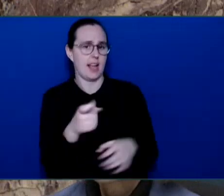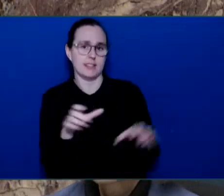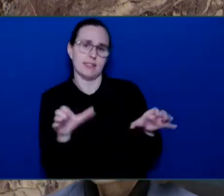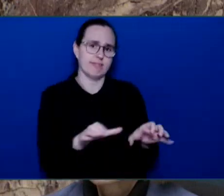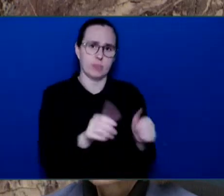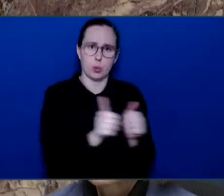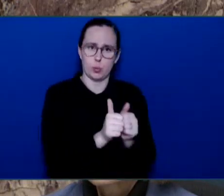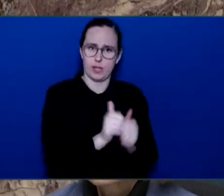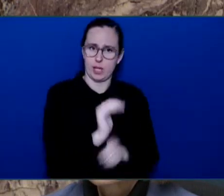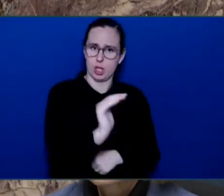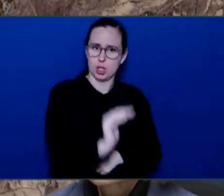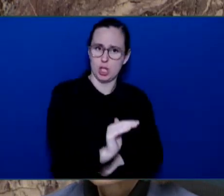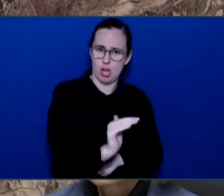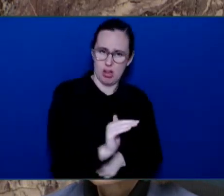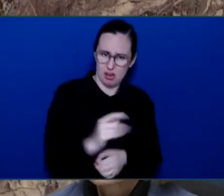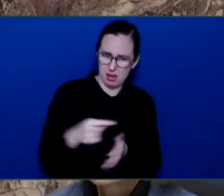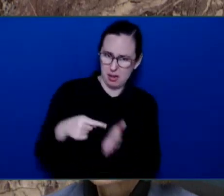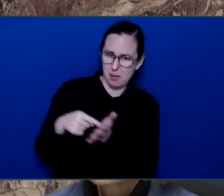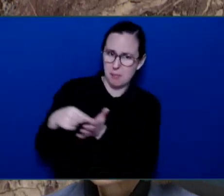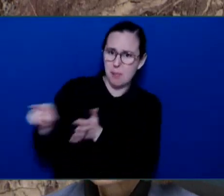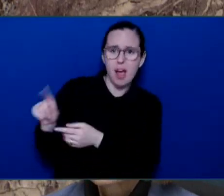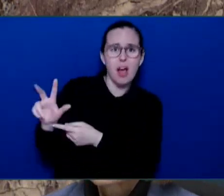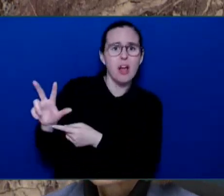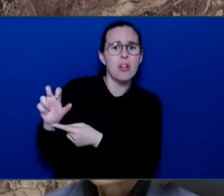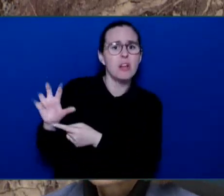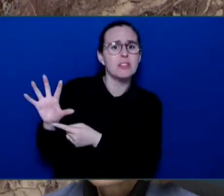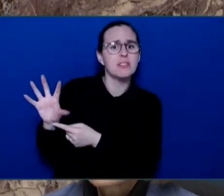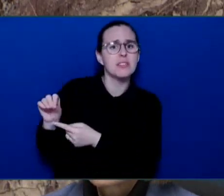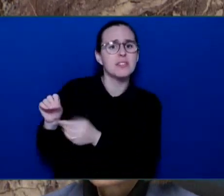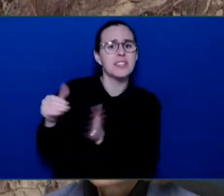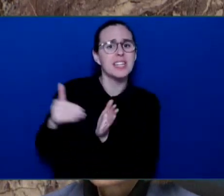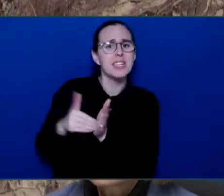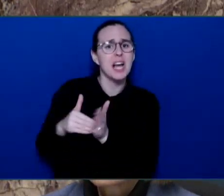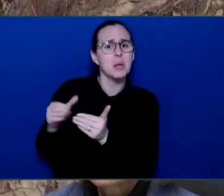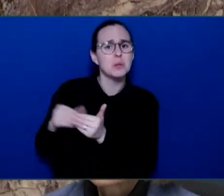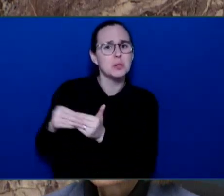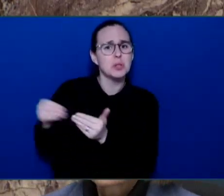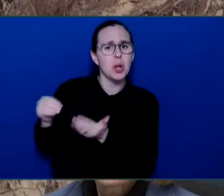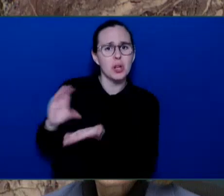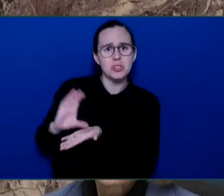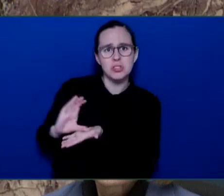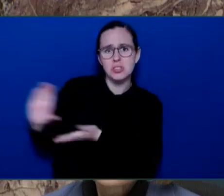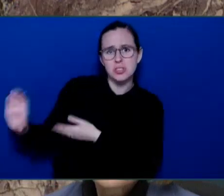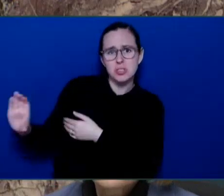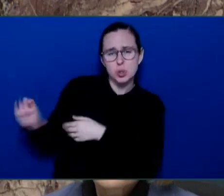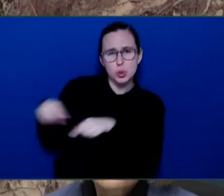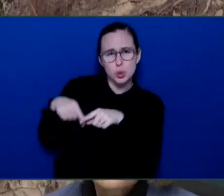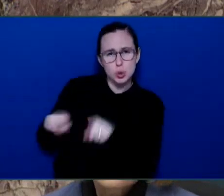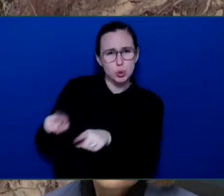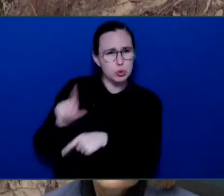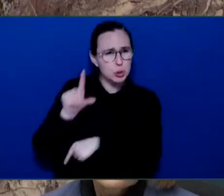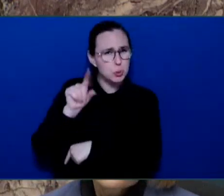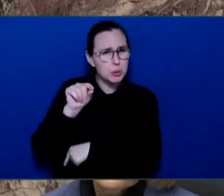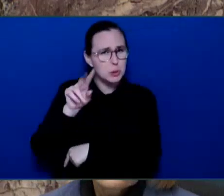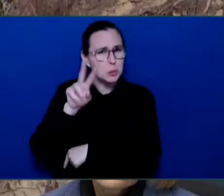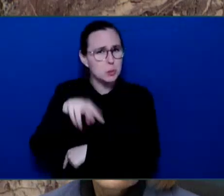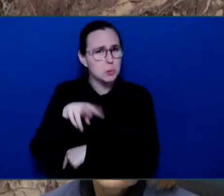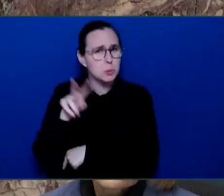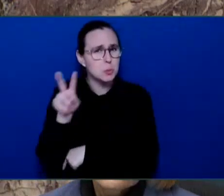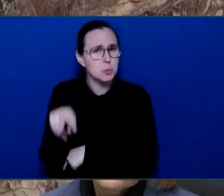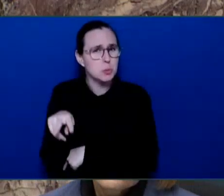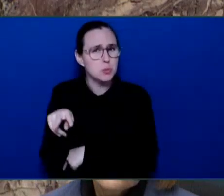$350,000 in the 2022 fiscal year. This individual was arrested in June 2021, yet